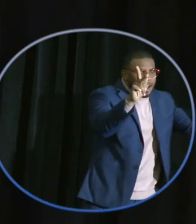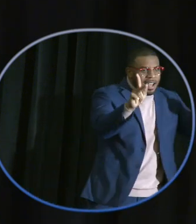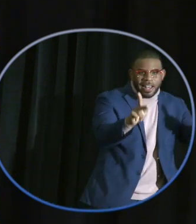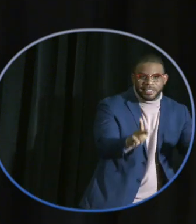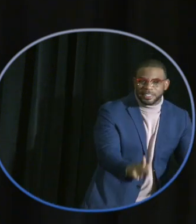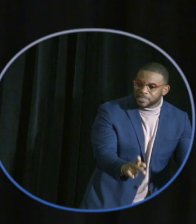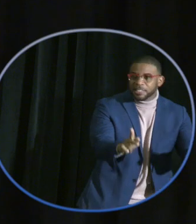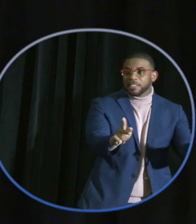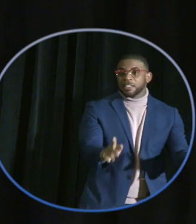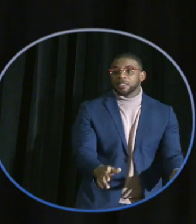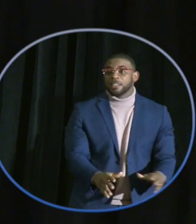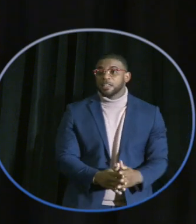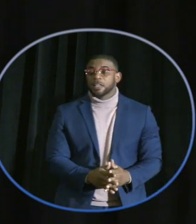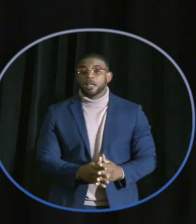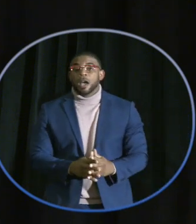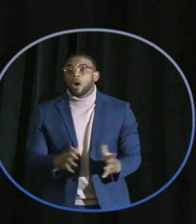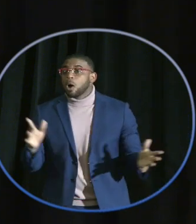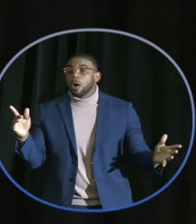somebody